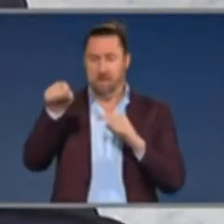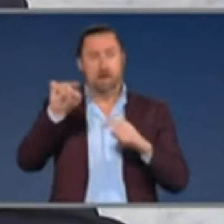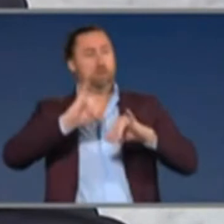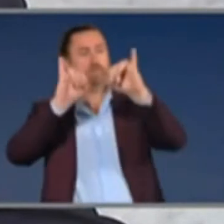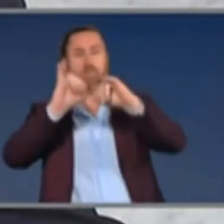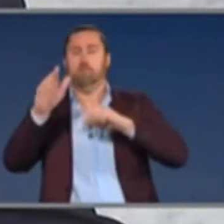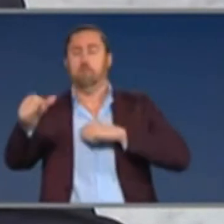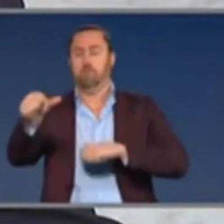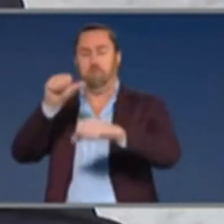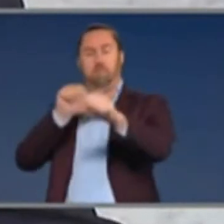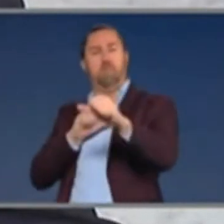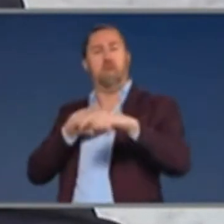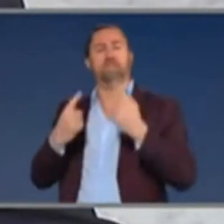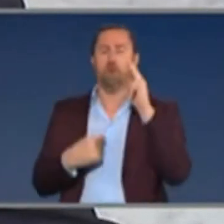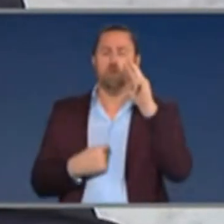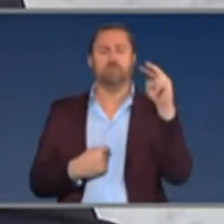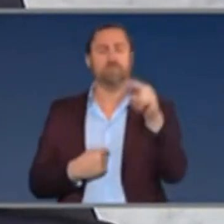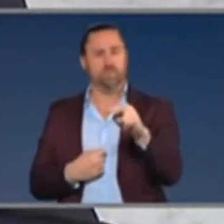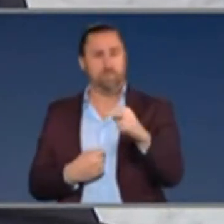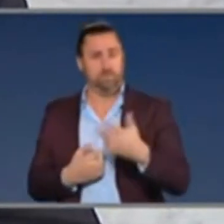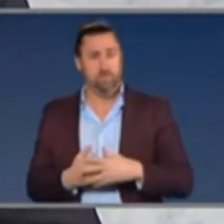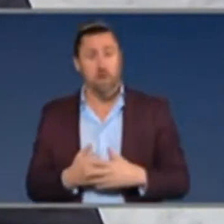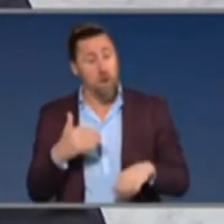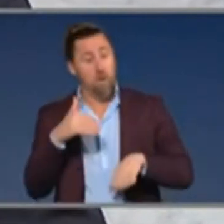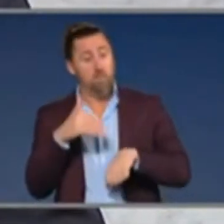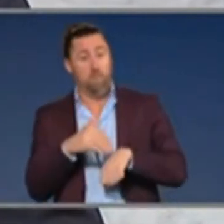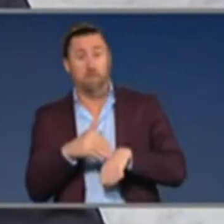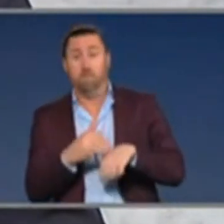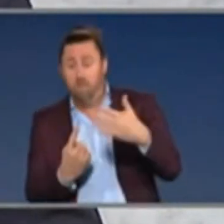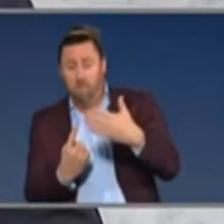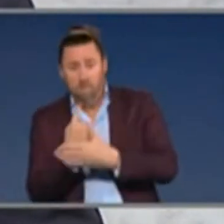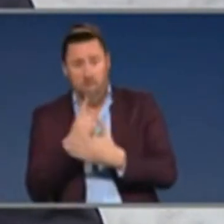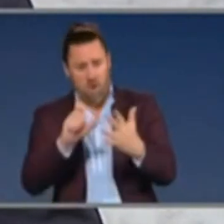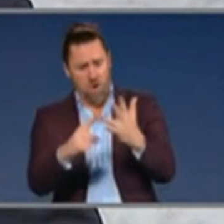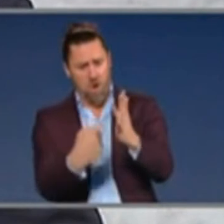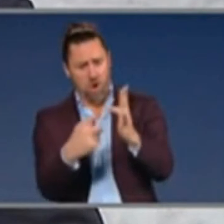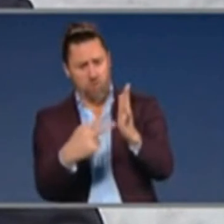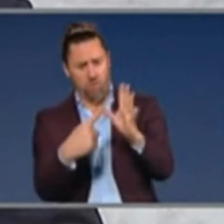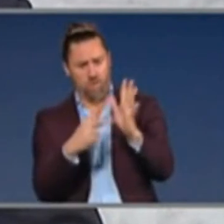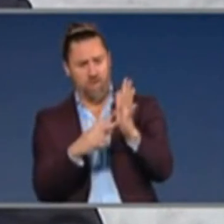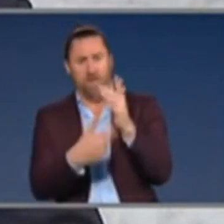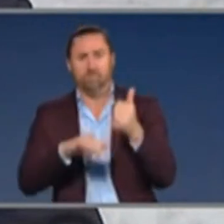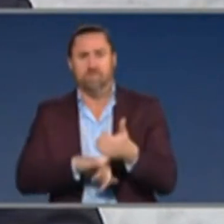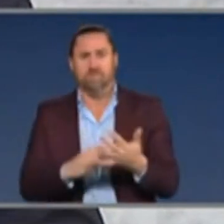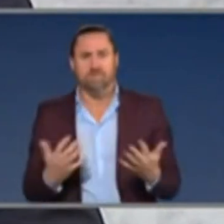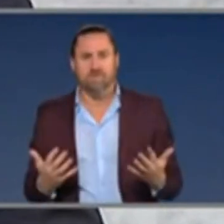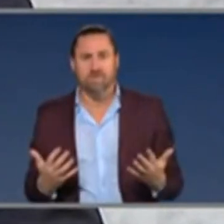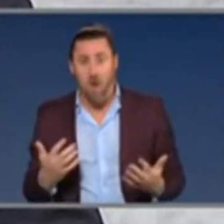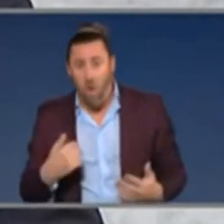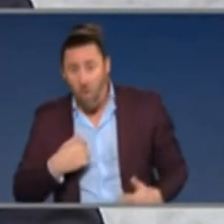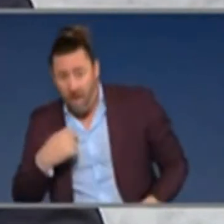The reason that we're having problems is because there is a coronavirus. And sometimes I think we lose sight of